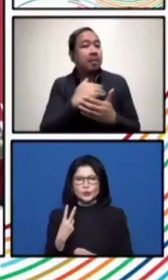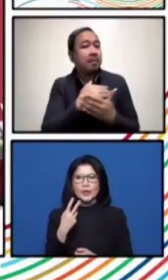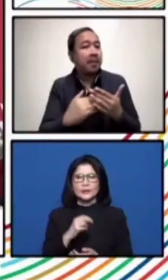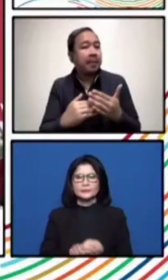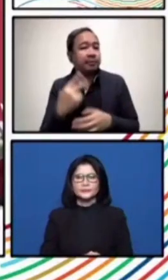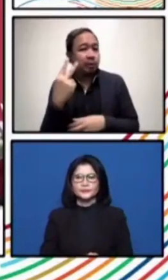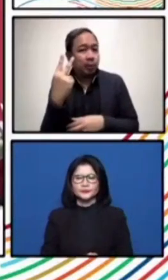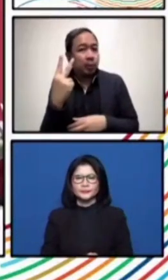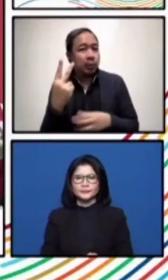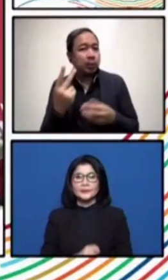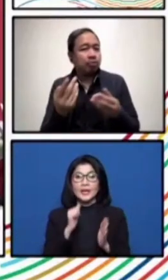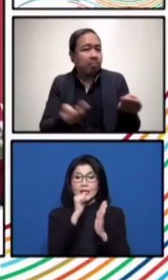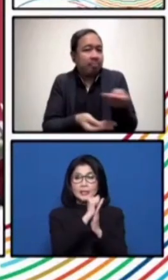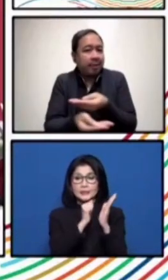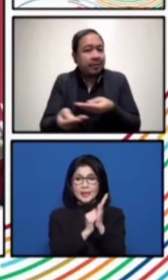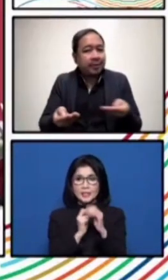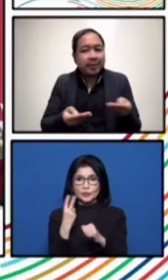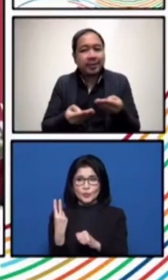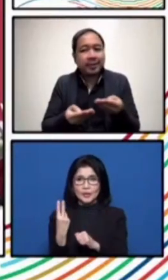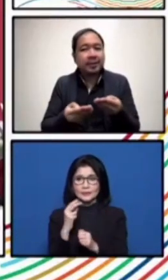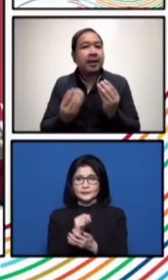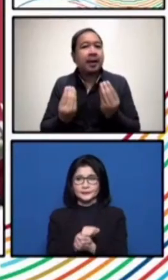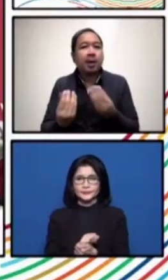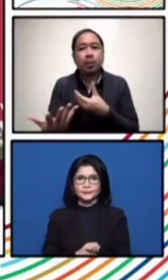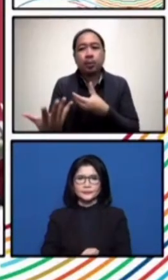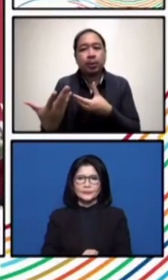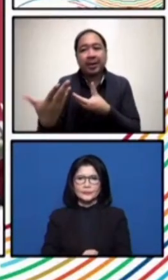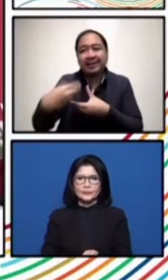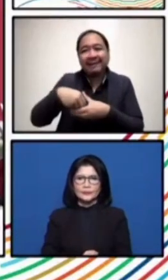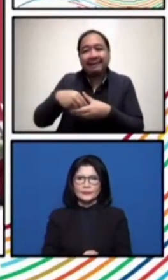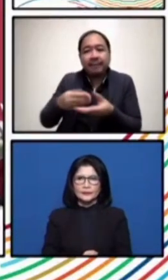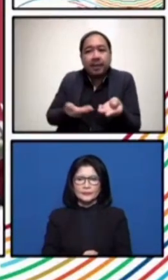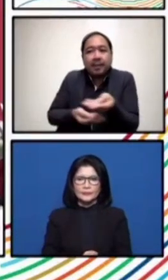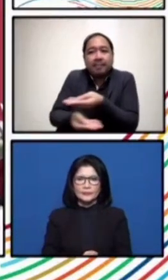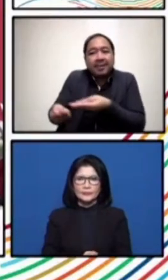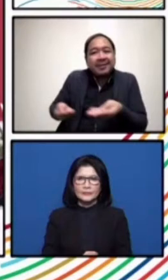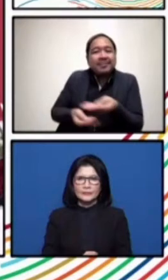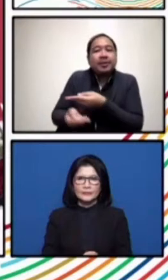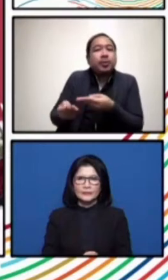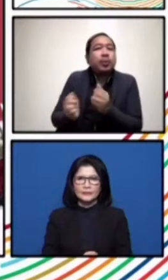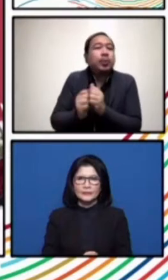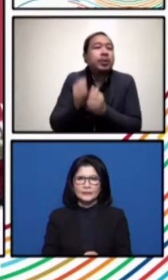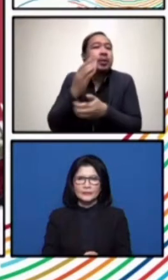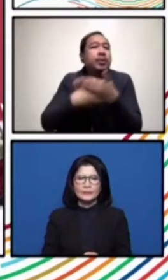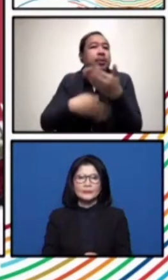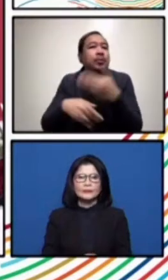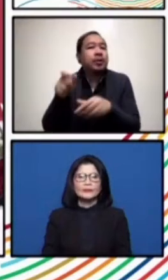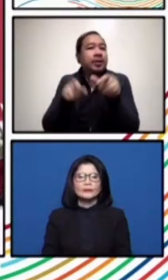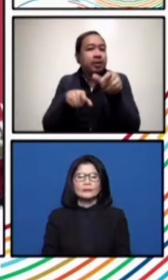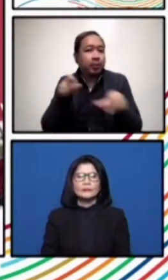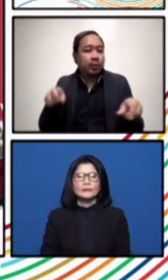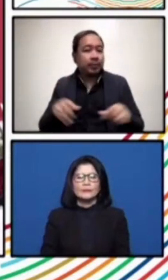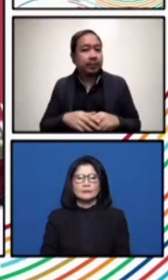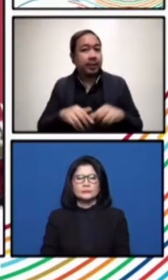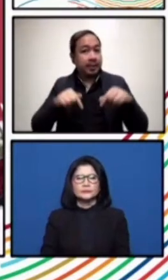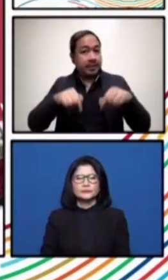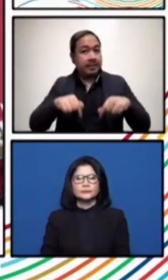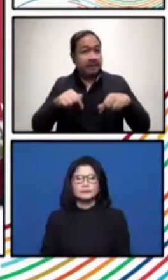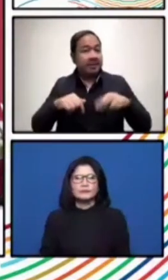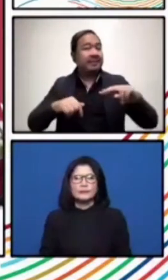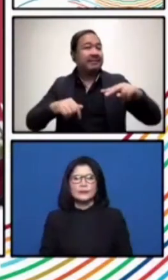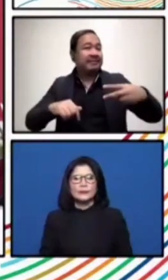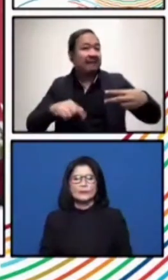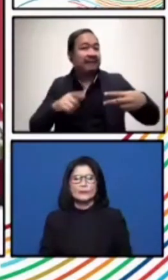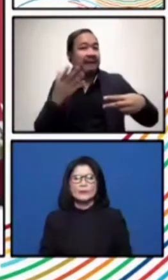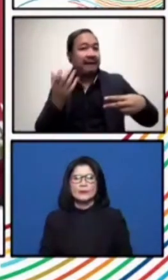Partnerships and engagements of persons with disability again this round table will future sorry feature a panel discussion